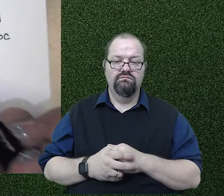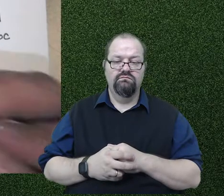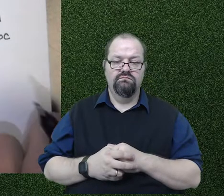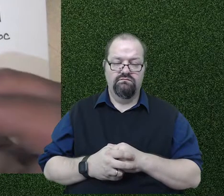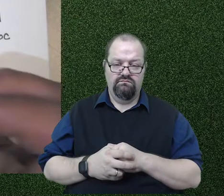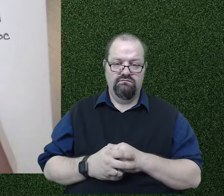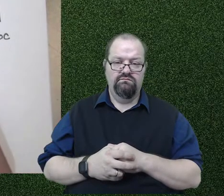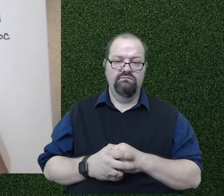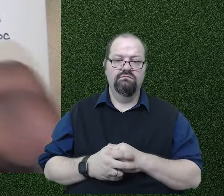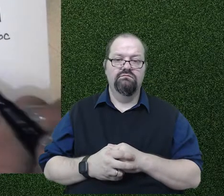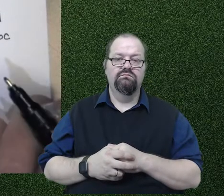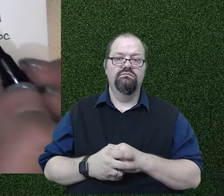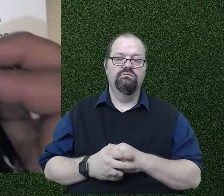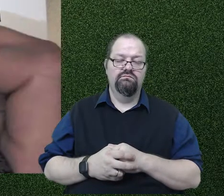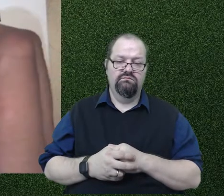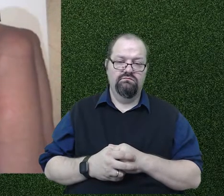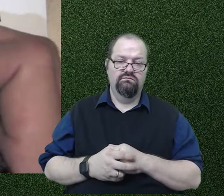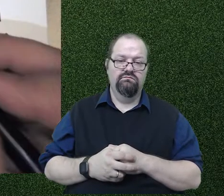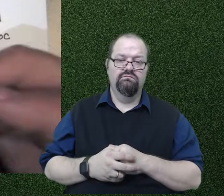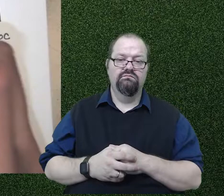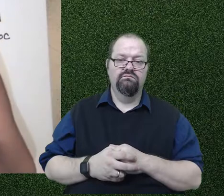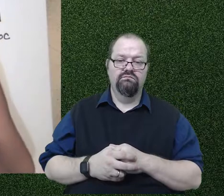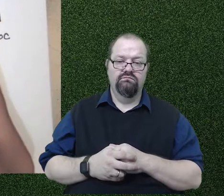times J hat plus